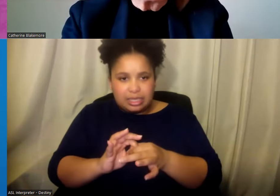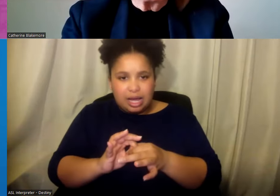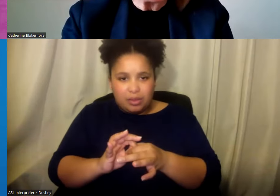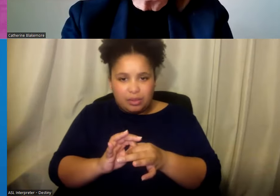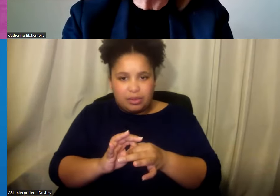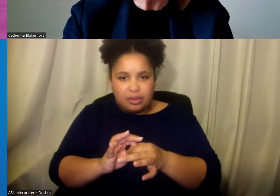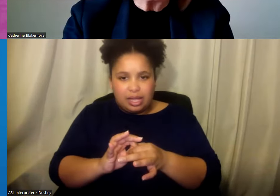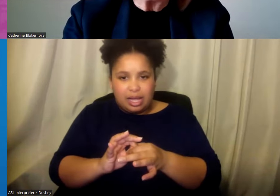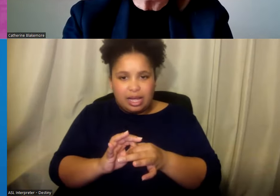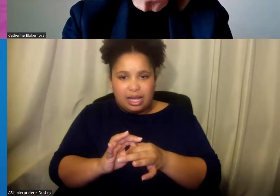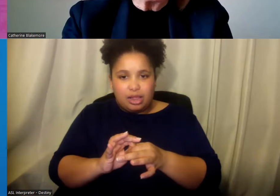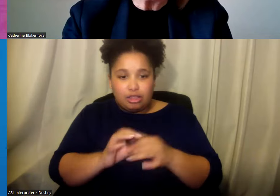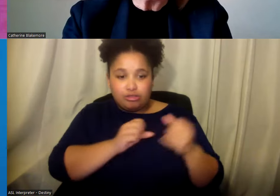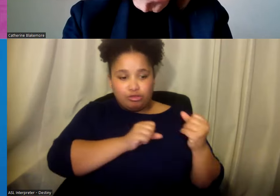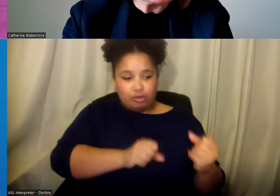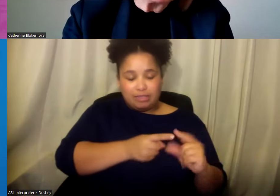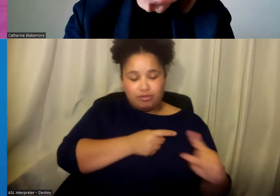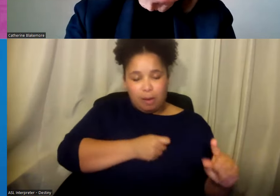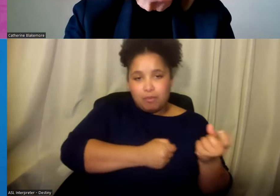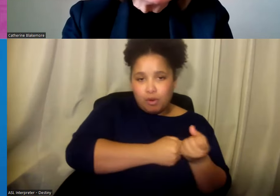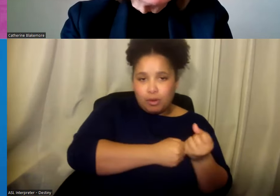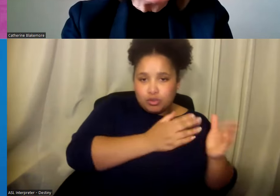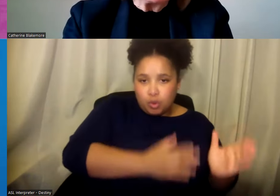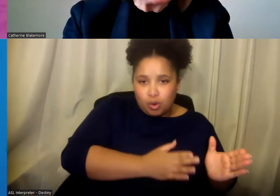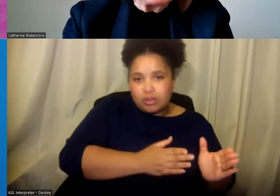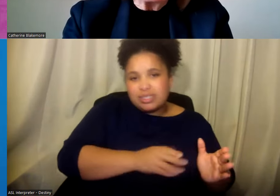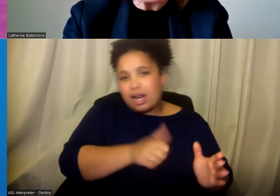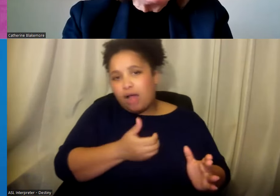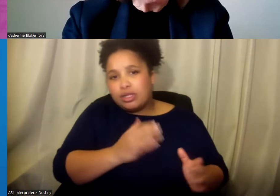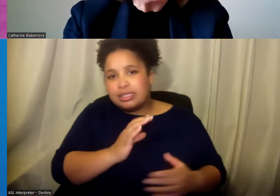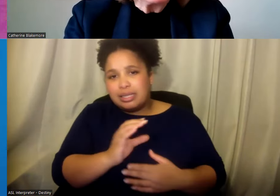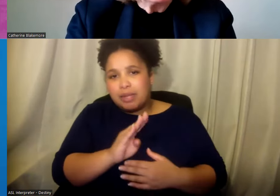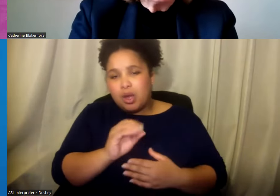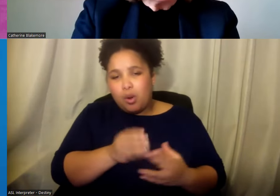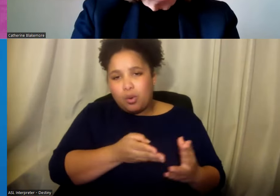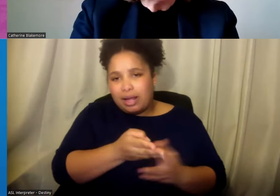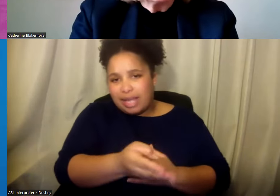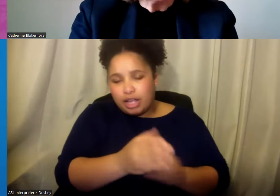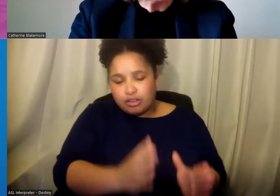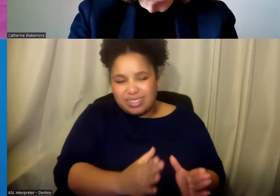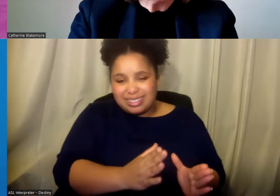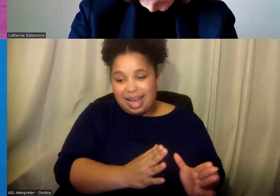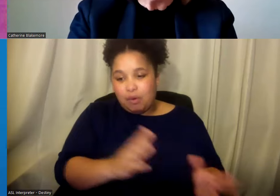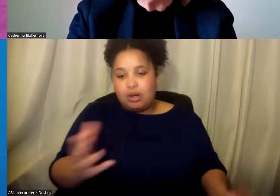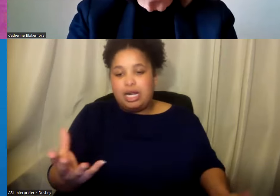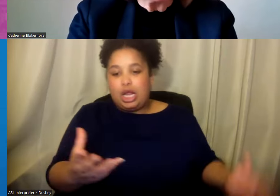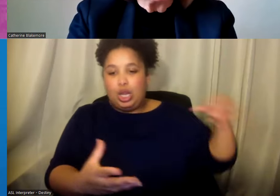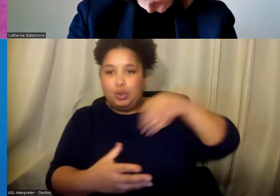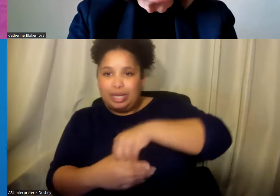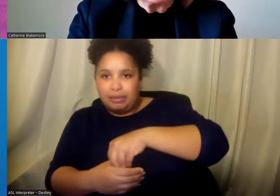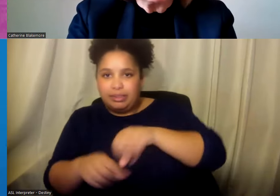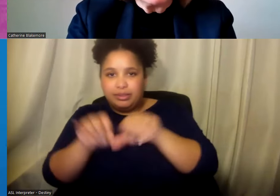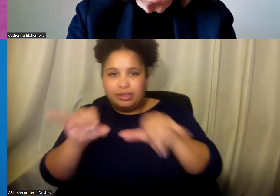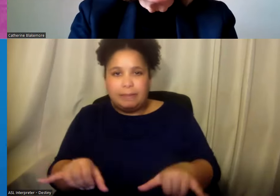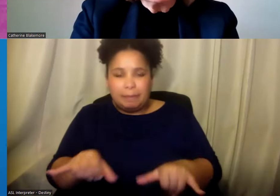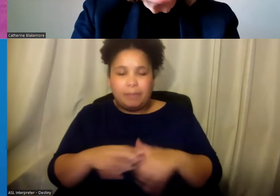the system the strengths that the promotorists and navigators from other communities provide. So really a